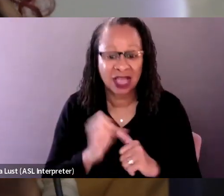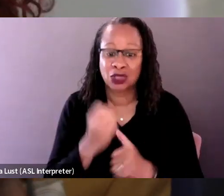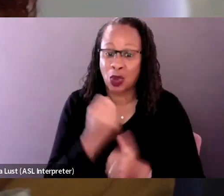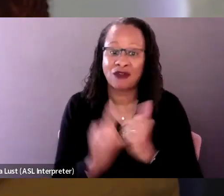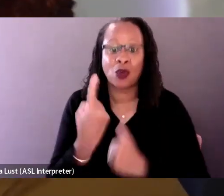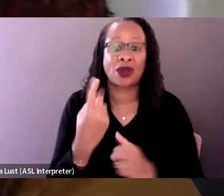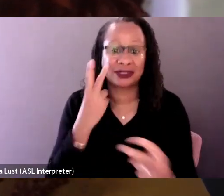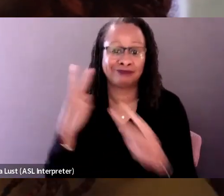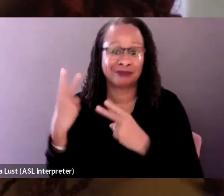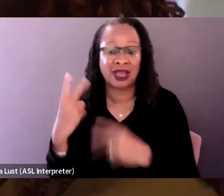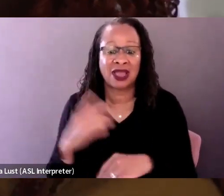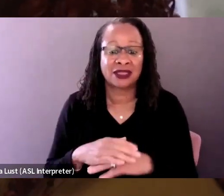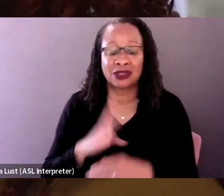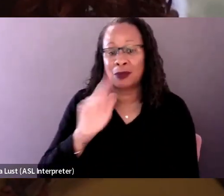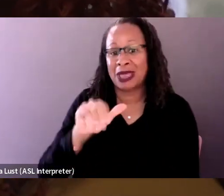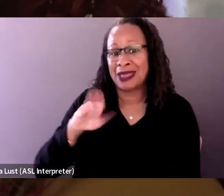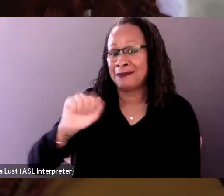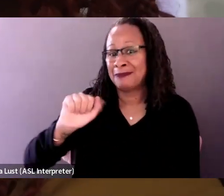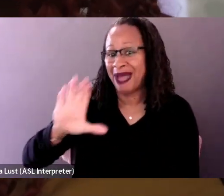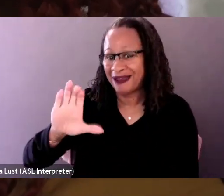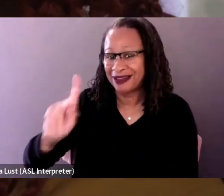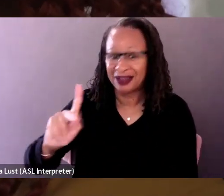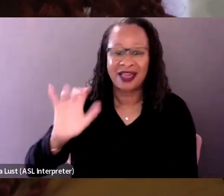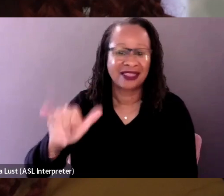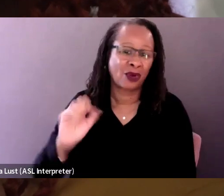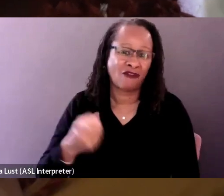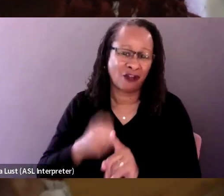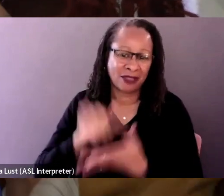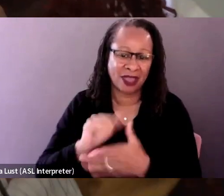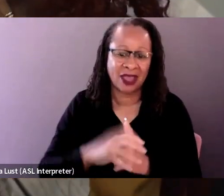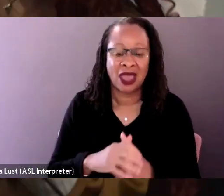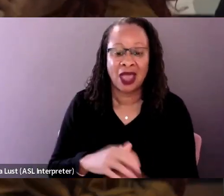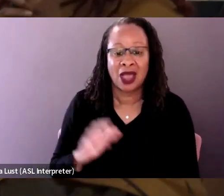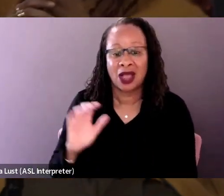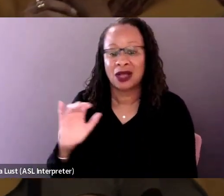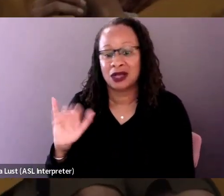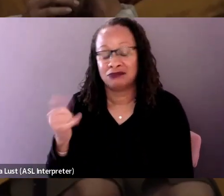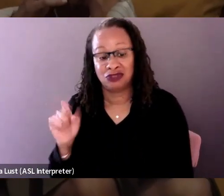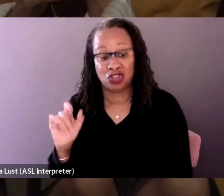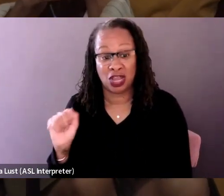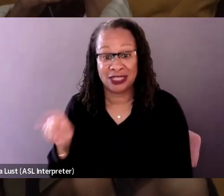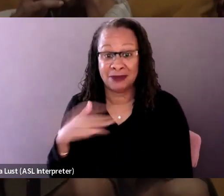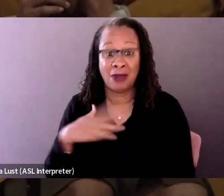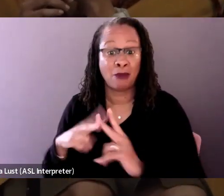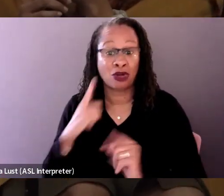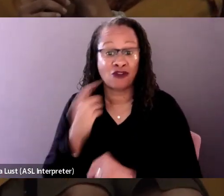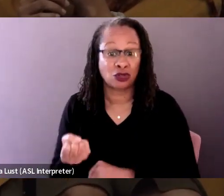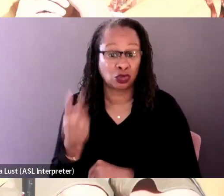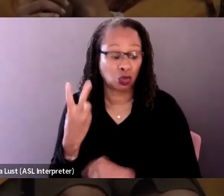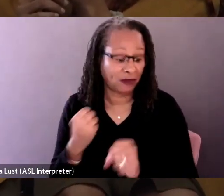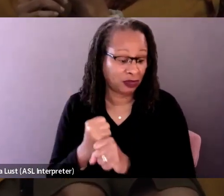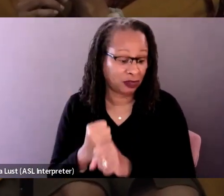We love Bayback. So Yulan actually is my partner of 12 years, and they worked, what department were you in? I